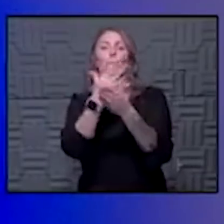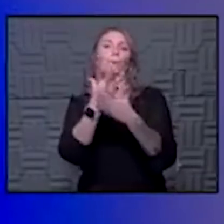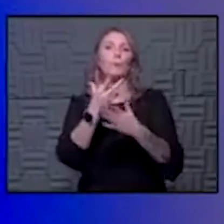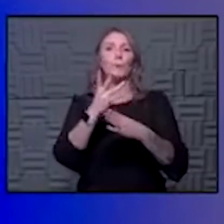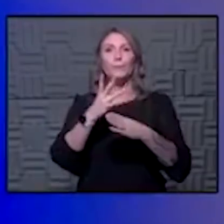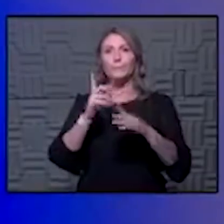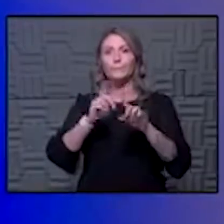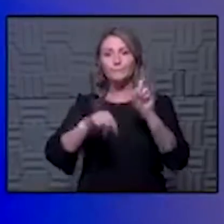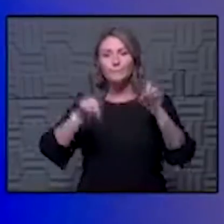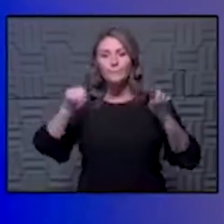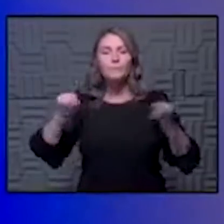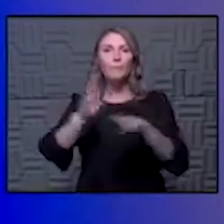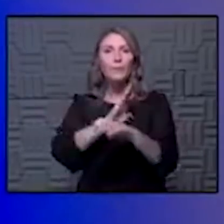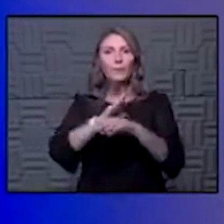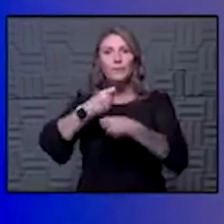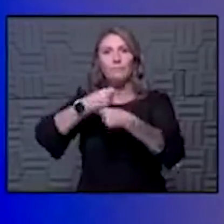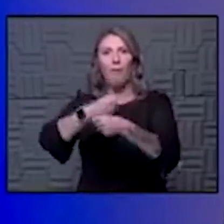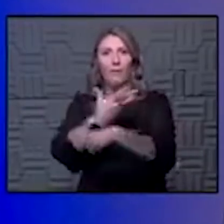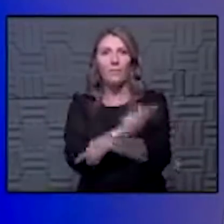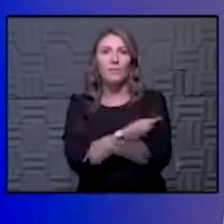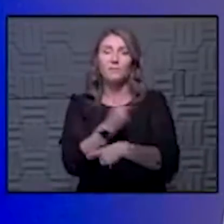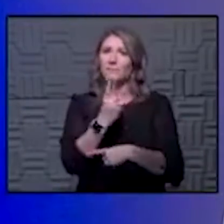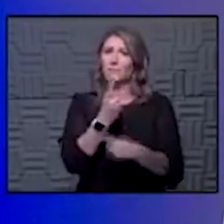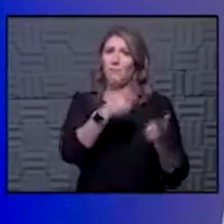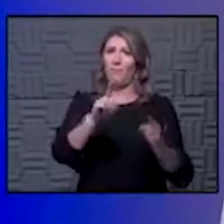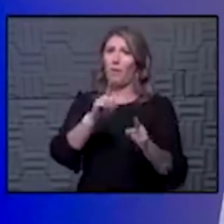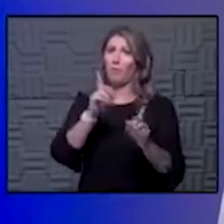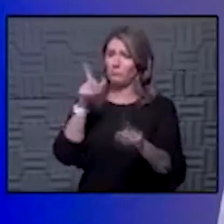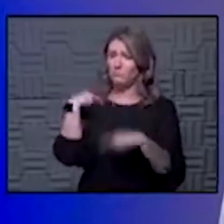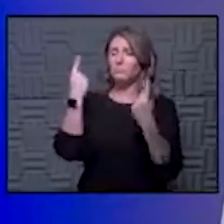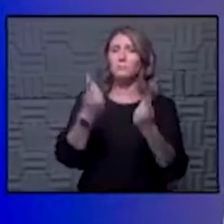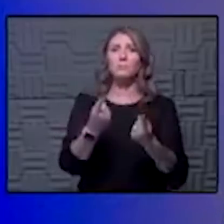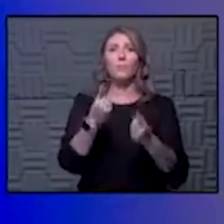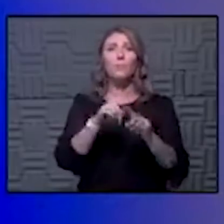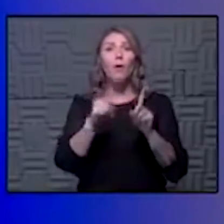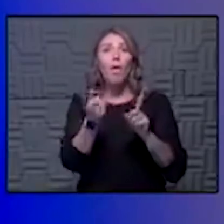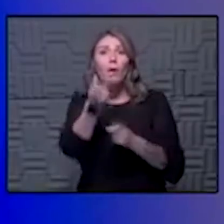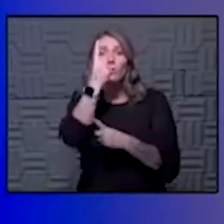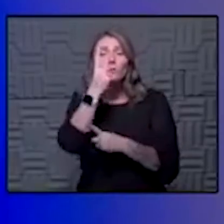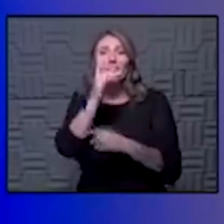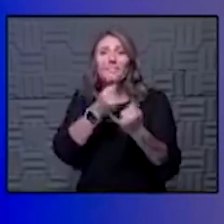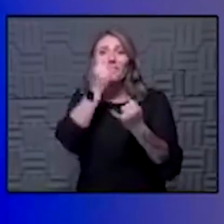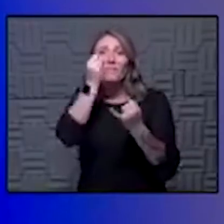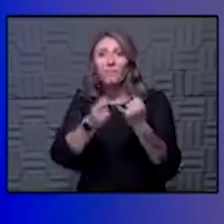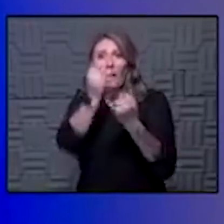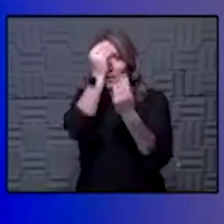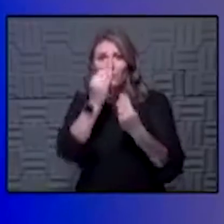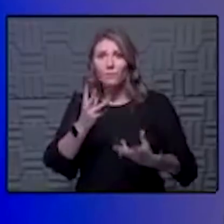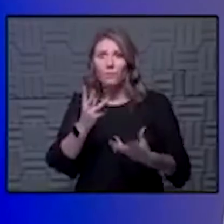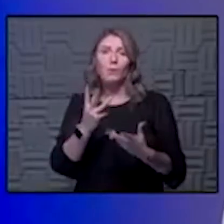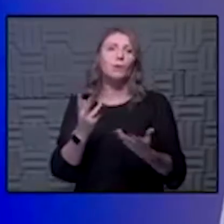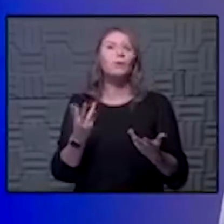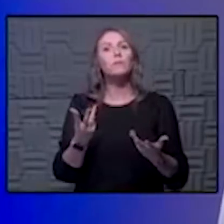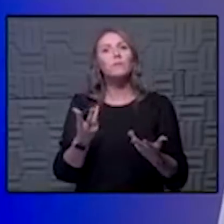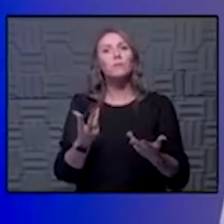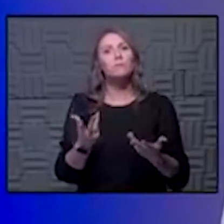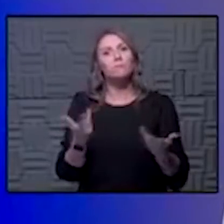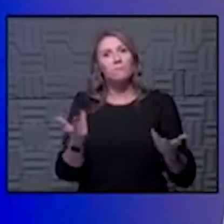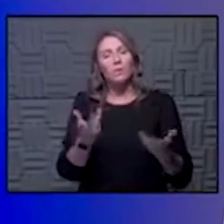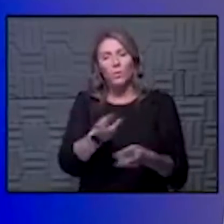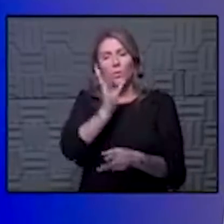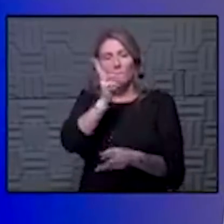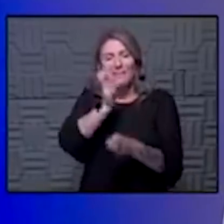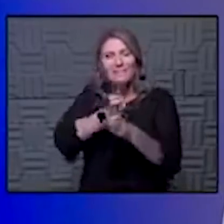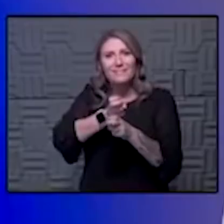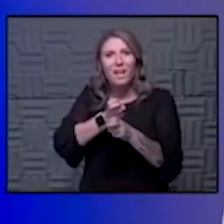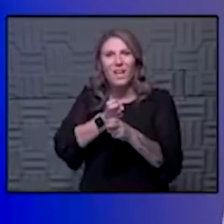been happening for a lot and all the time. We have to understand that until we get the final data and information, it's going to be hard to make